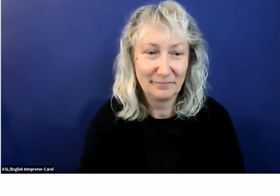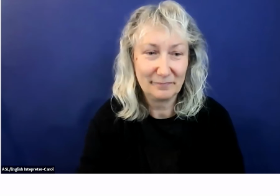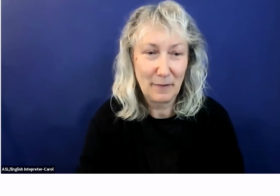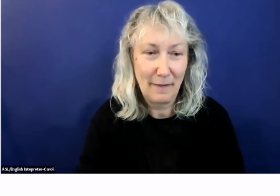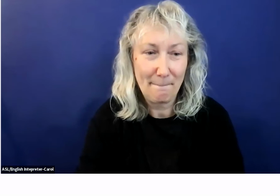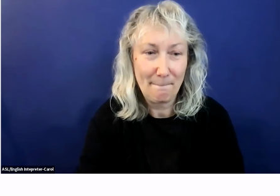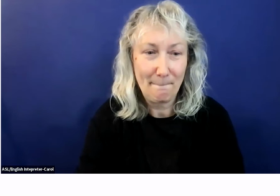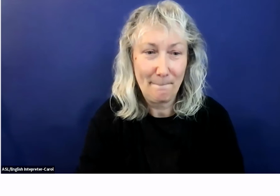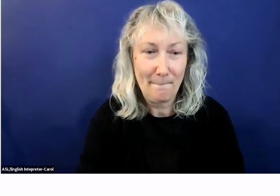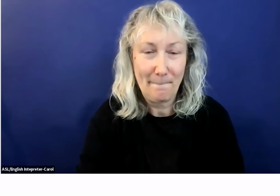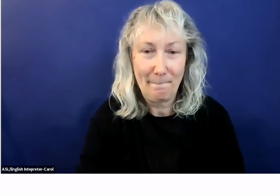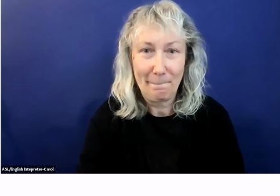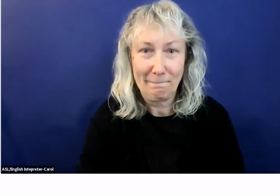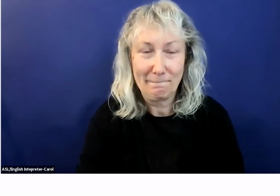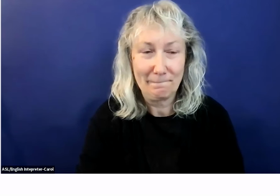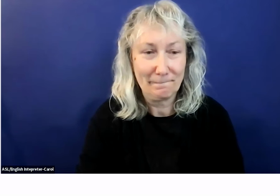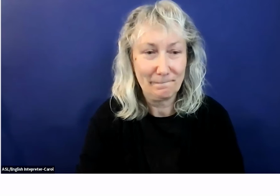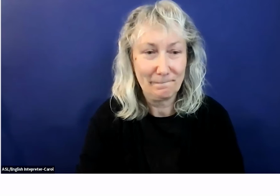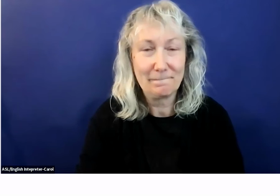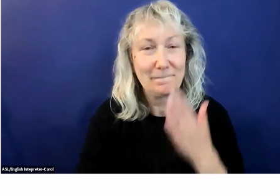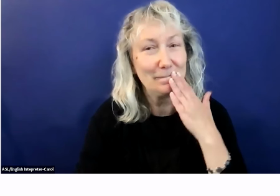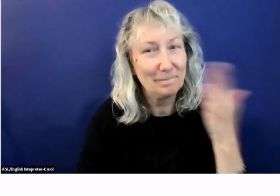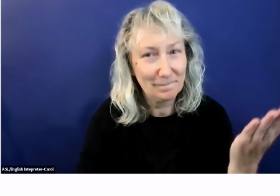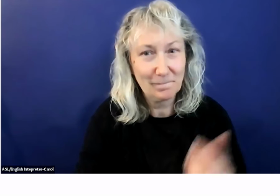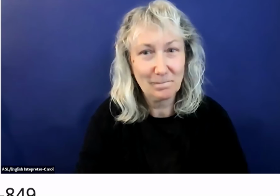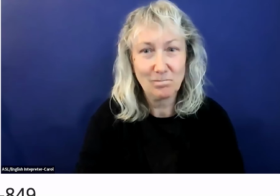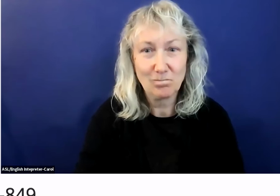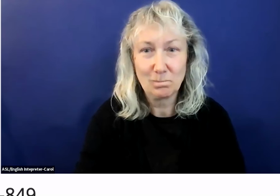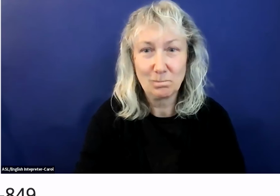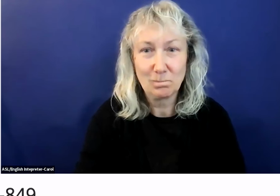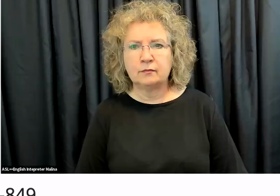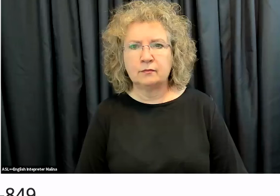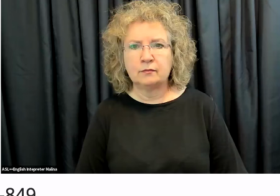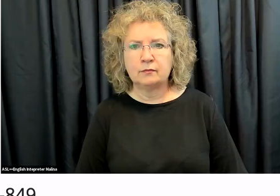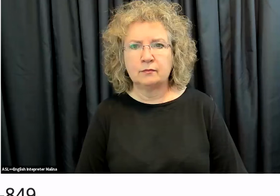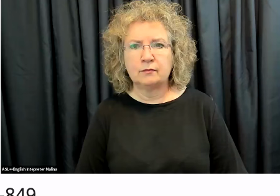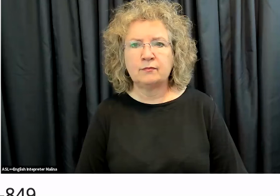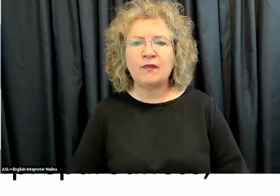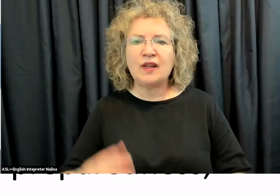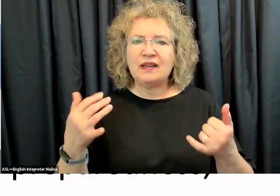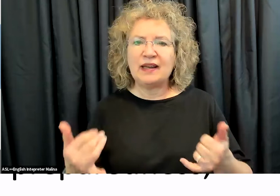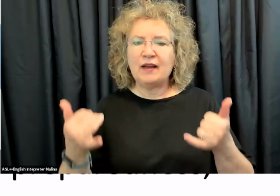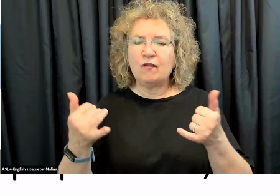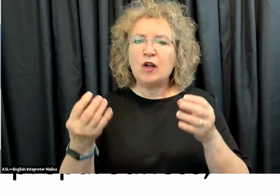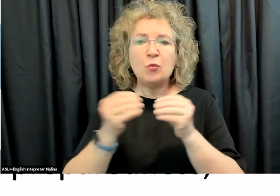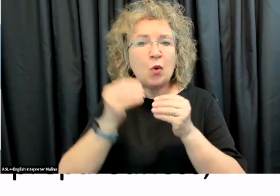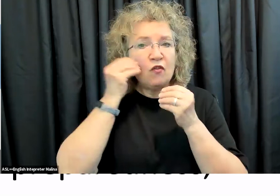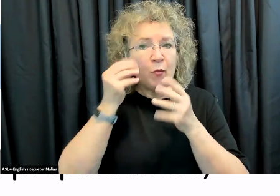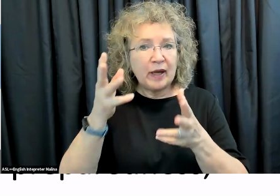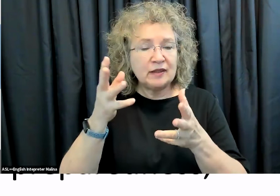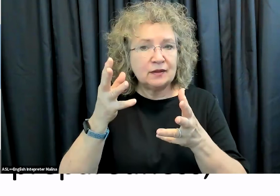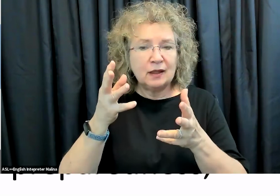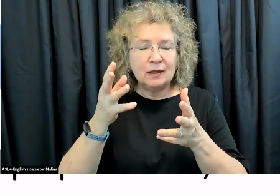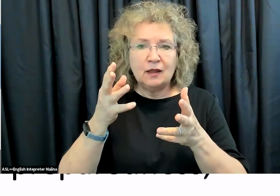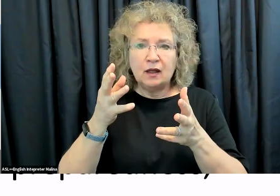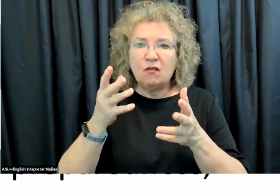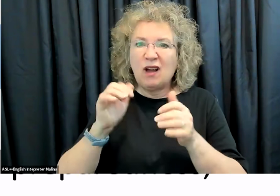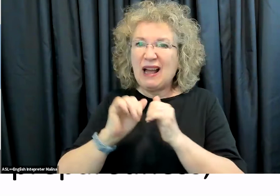Thank you so much, Christy and Ruby. And now for more information on how to build your